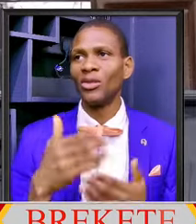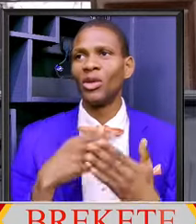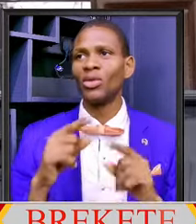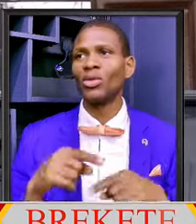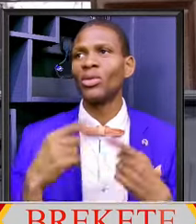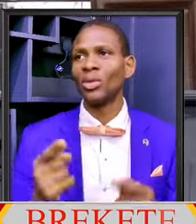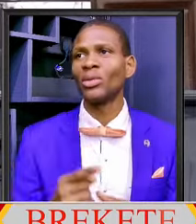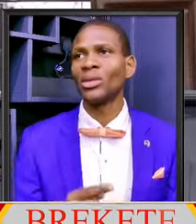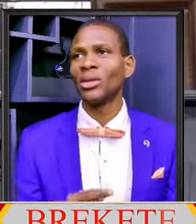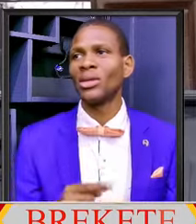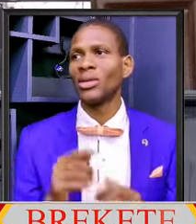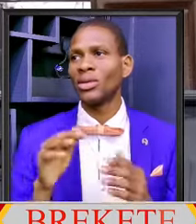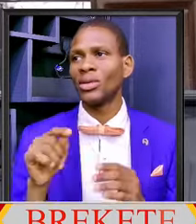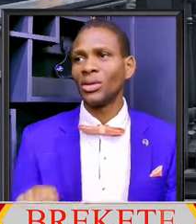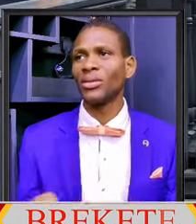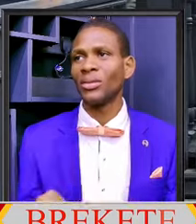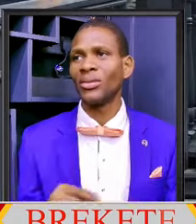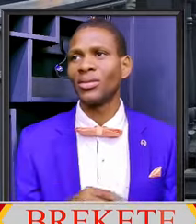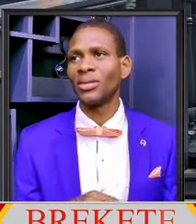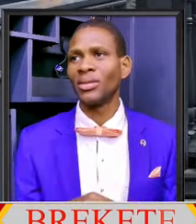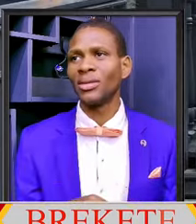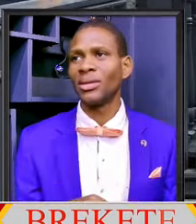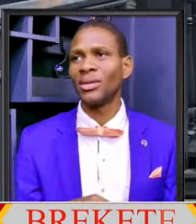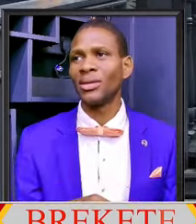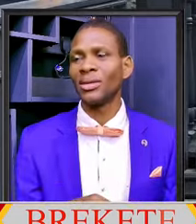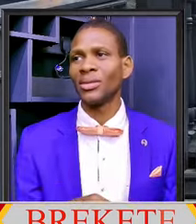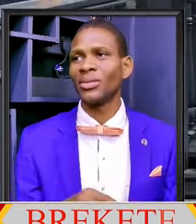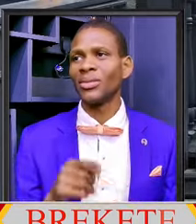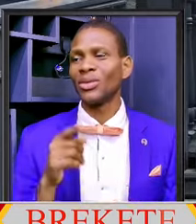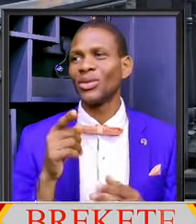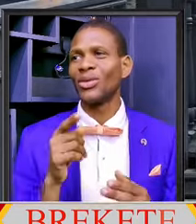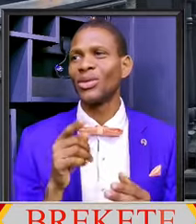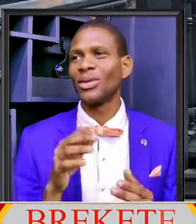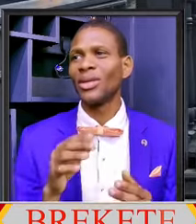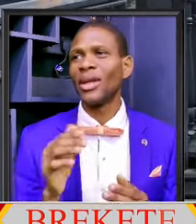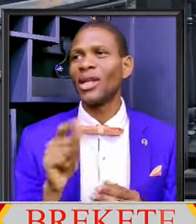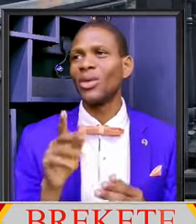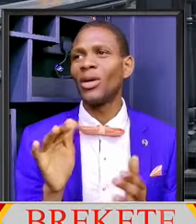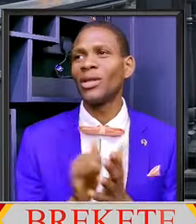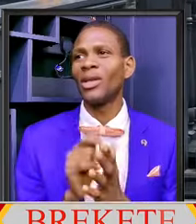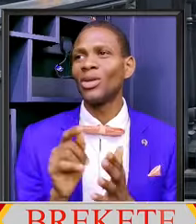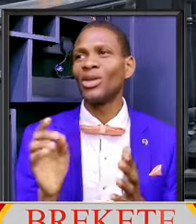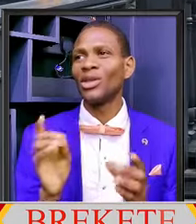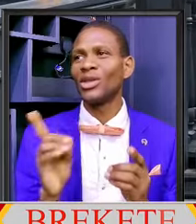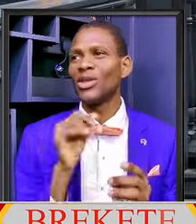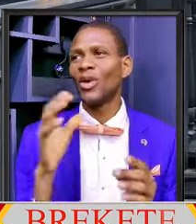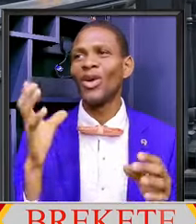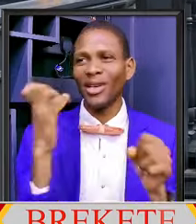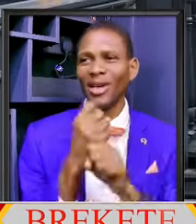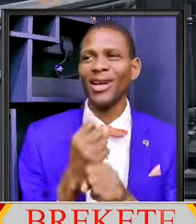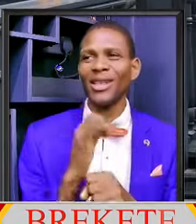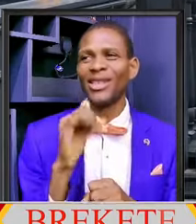go. Drop them. In fact, anyone where she no catch, no be her own.